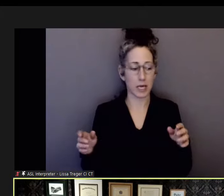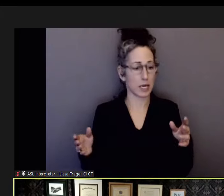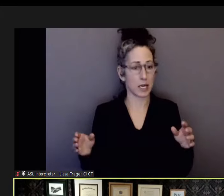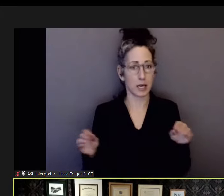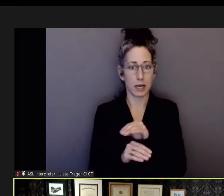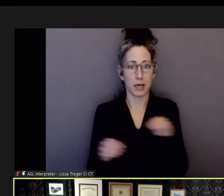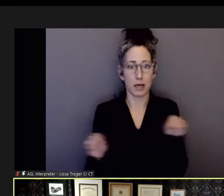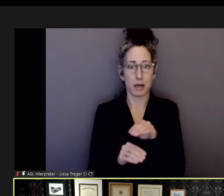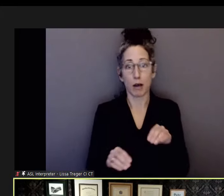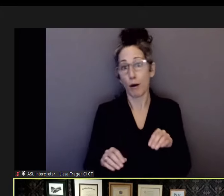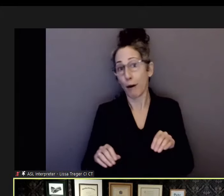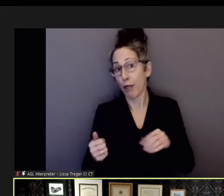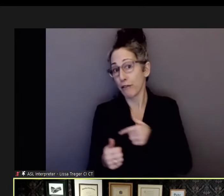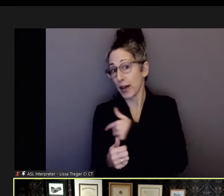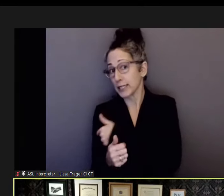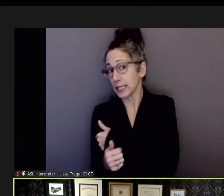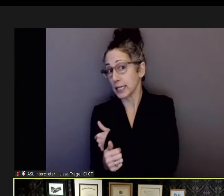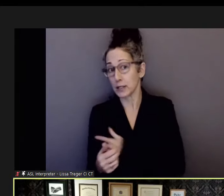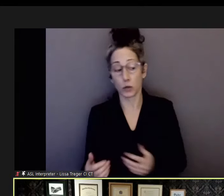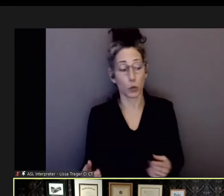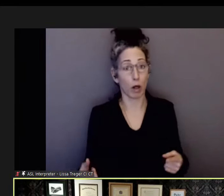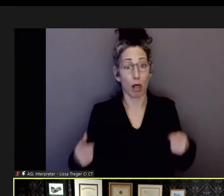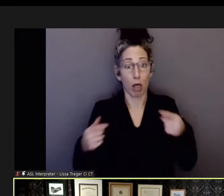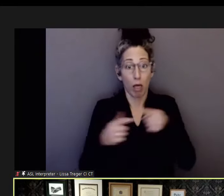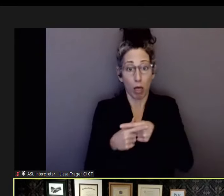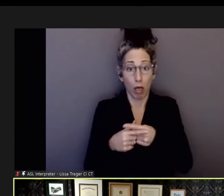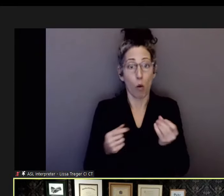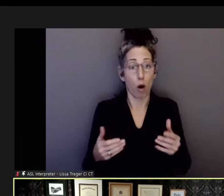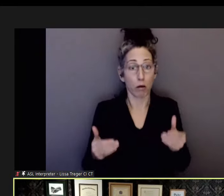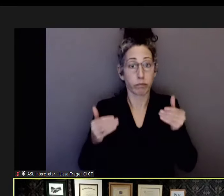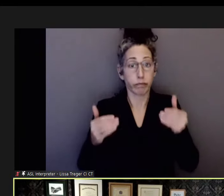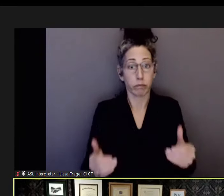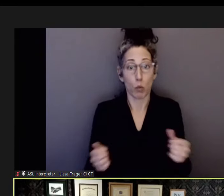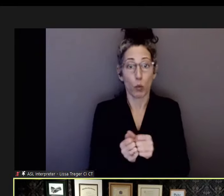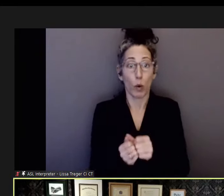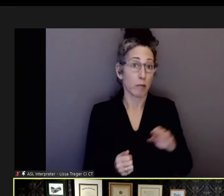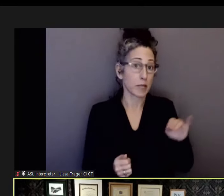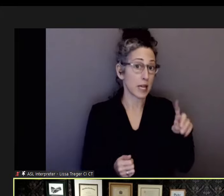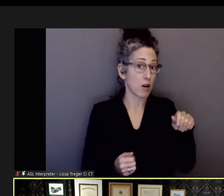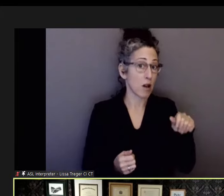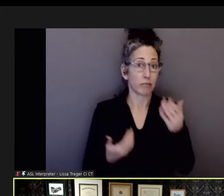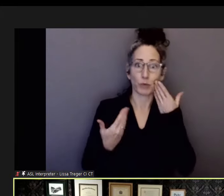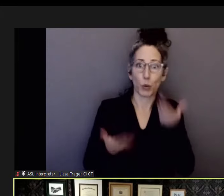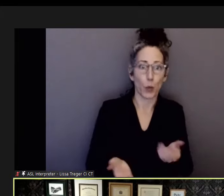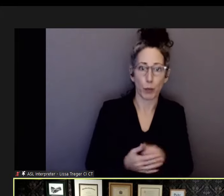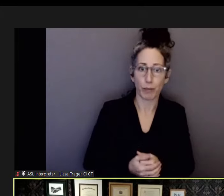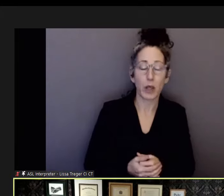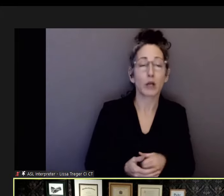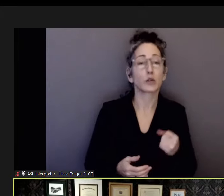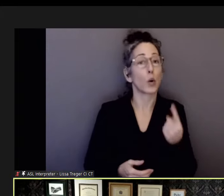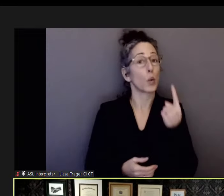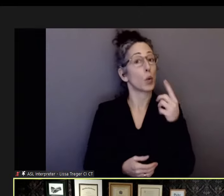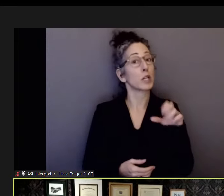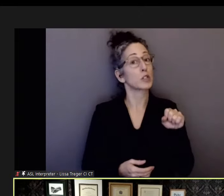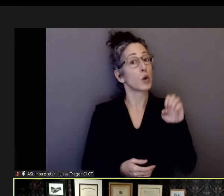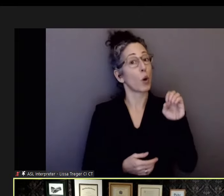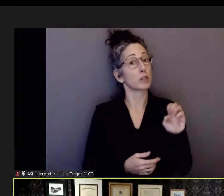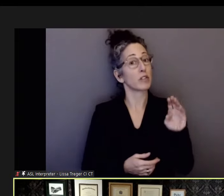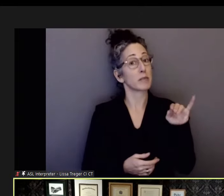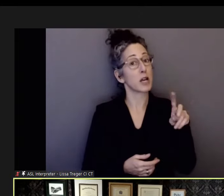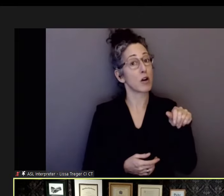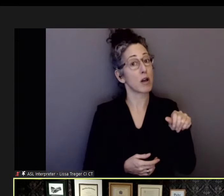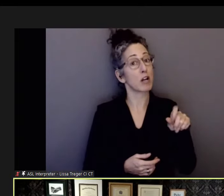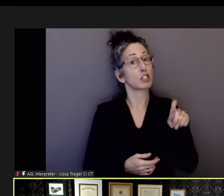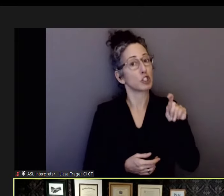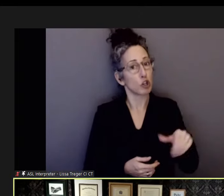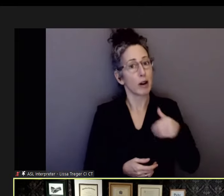with other COVID-19 vaccines to complete the series. Therefore, individuals who have received 1 dose of the Moderna COVID-19 vaccine should receive